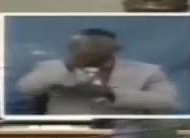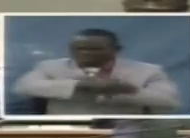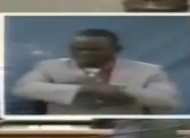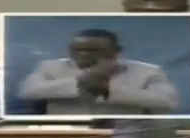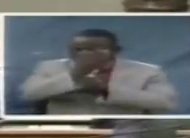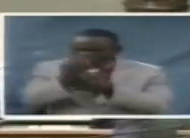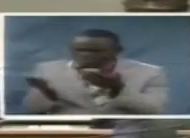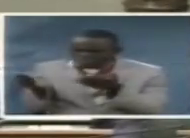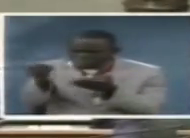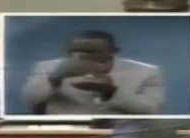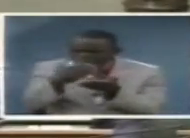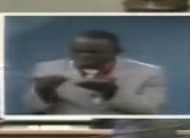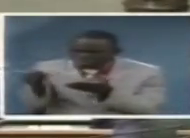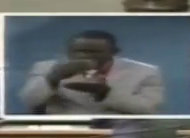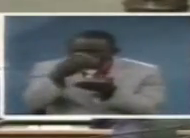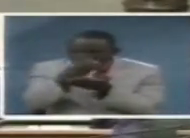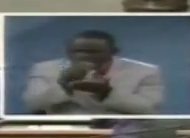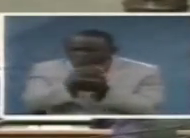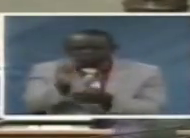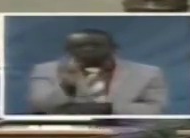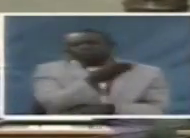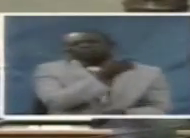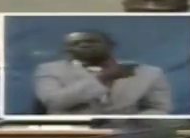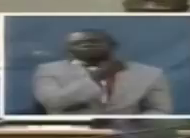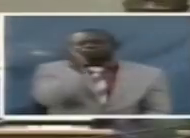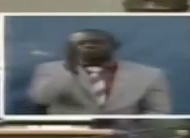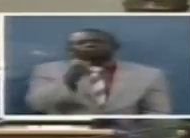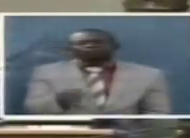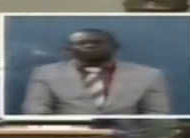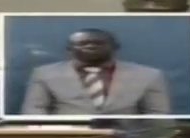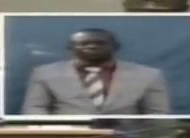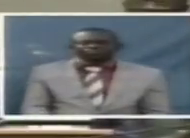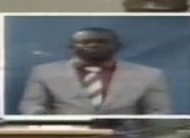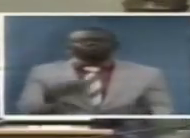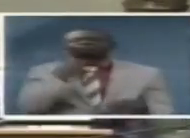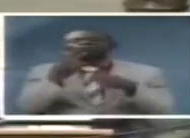toll gates to be constructed on the road.